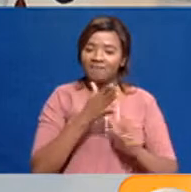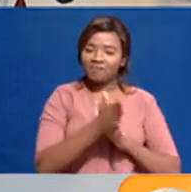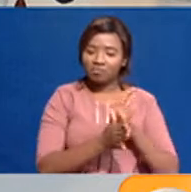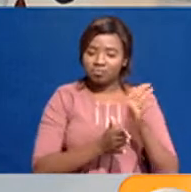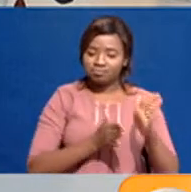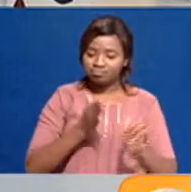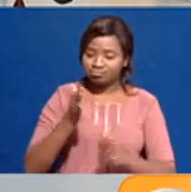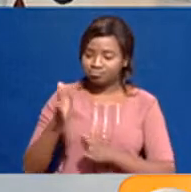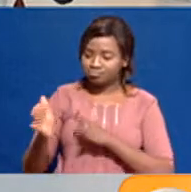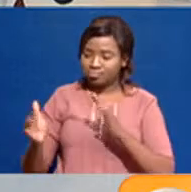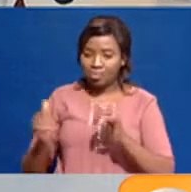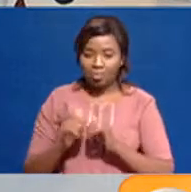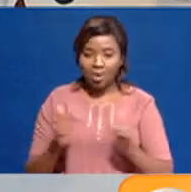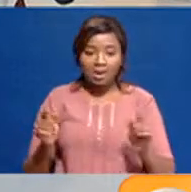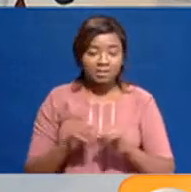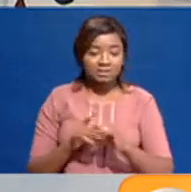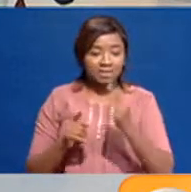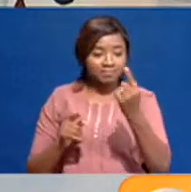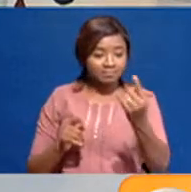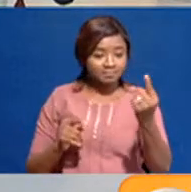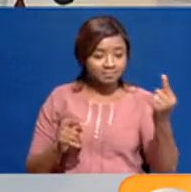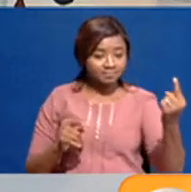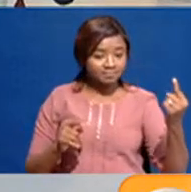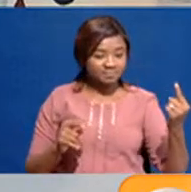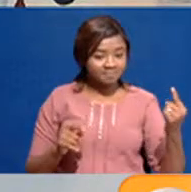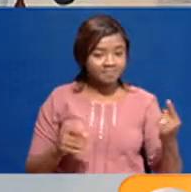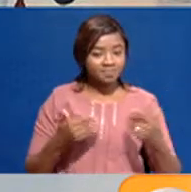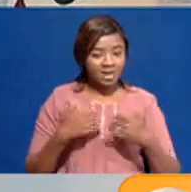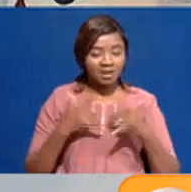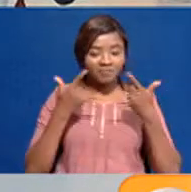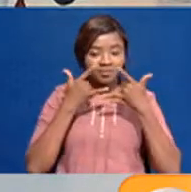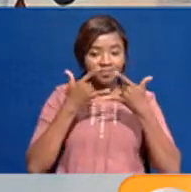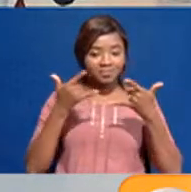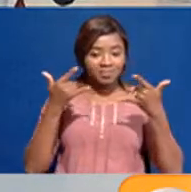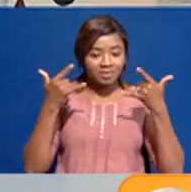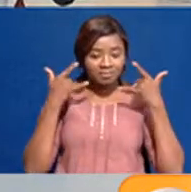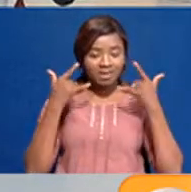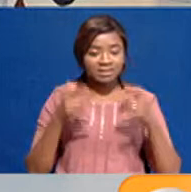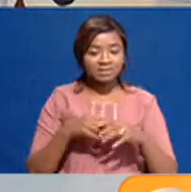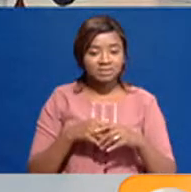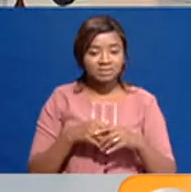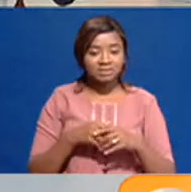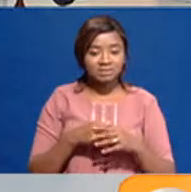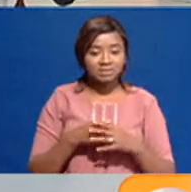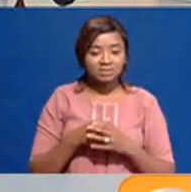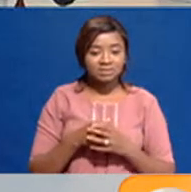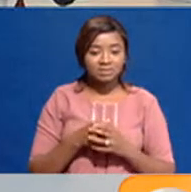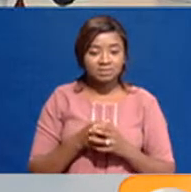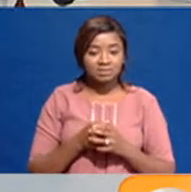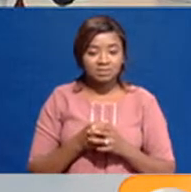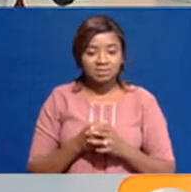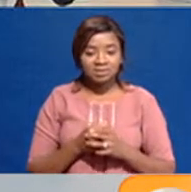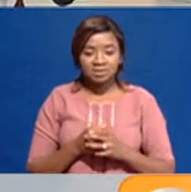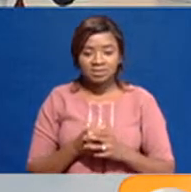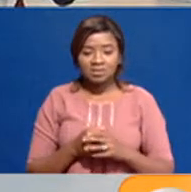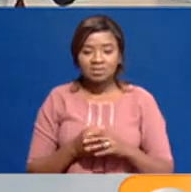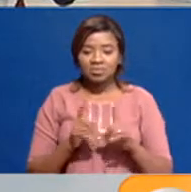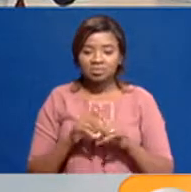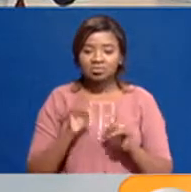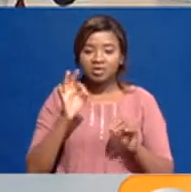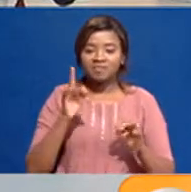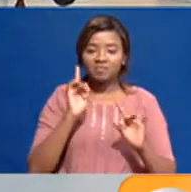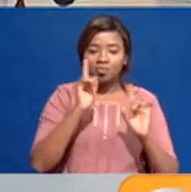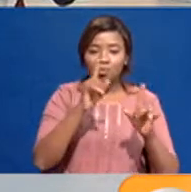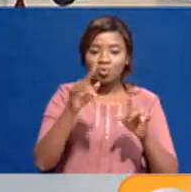they are taking care of their citizens. Each one of them has a mask. Look at the grave when you go to any police station. You look at